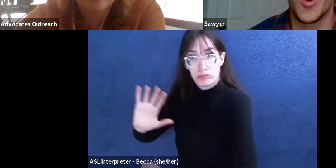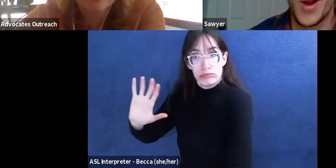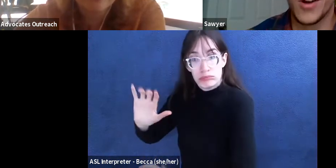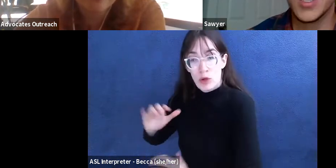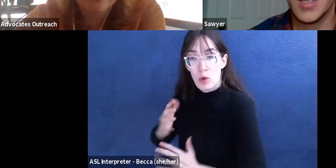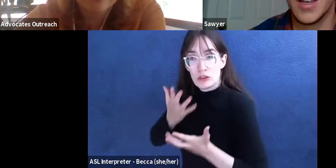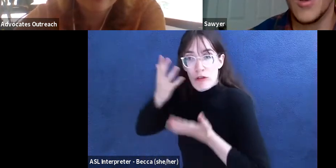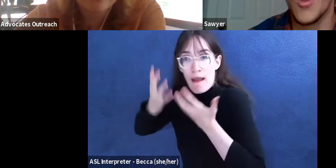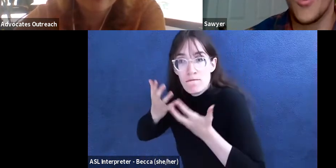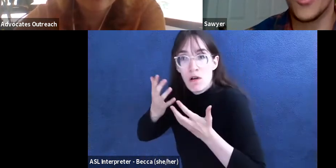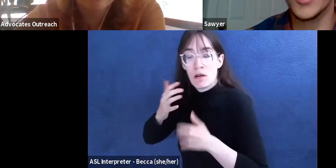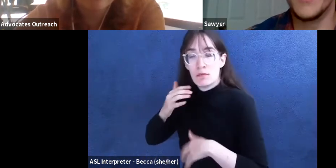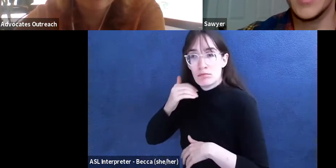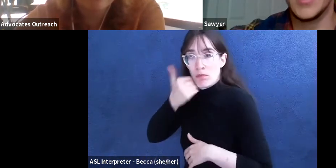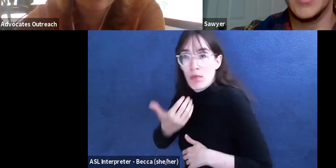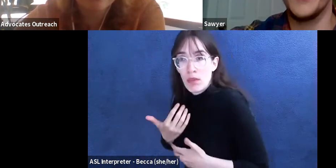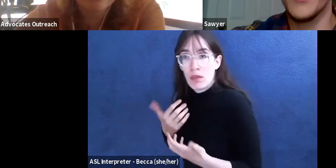different,